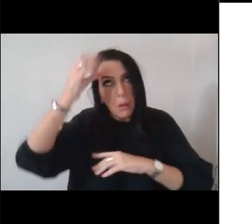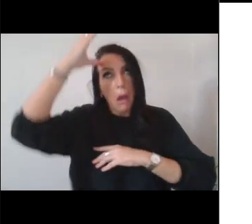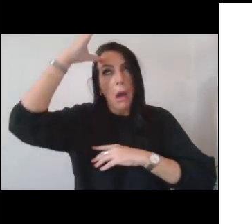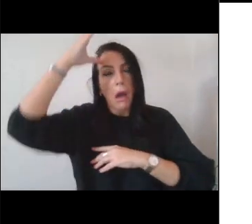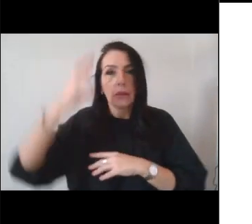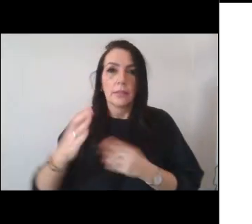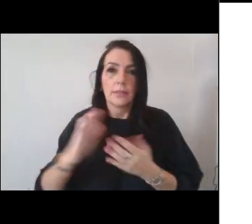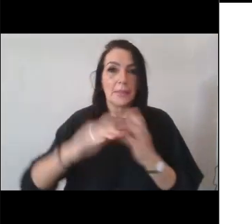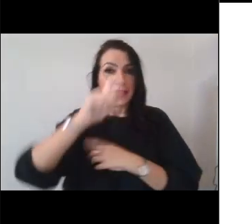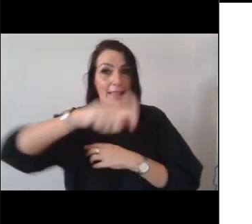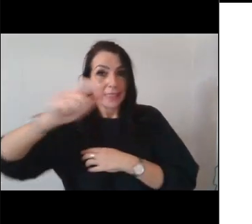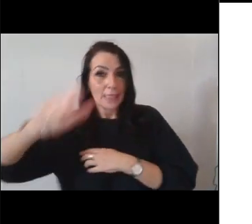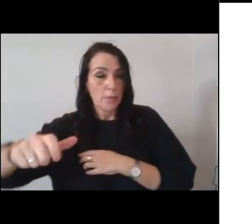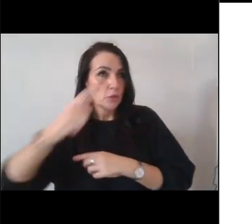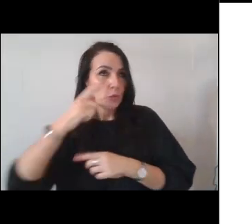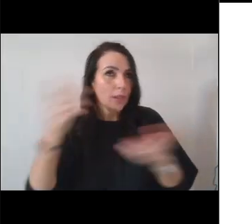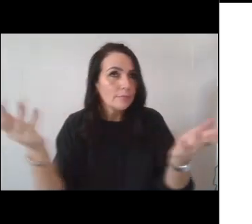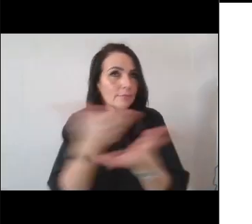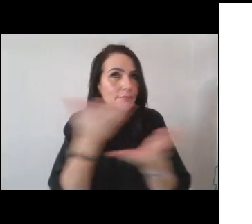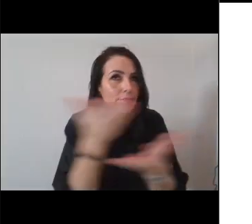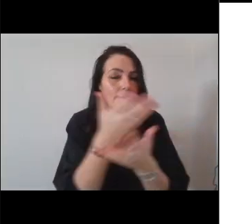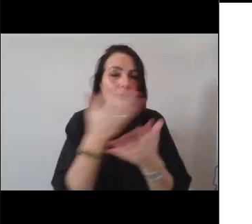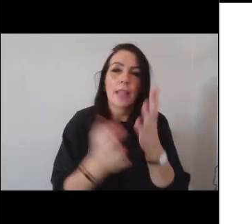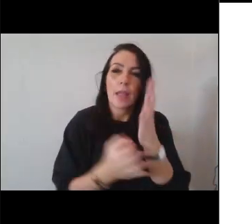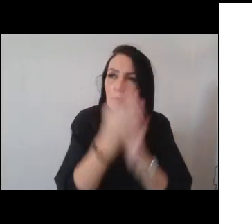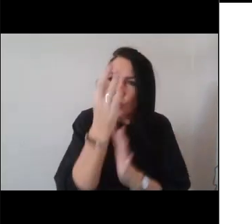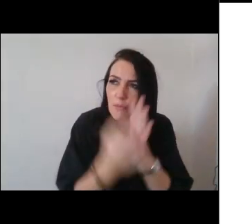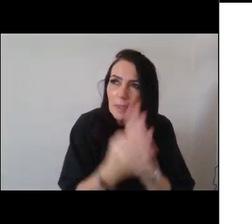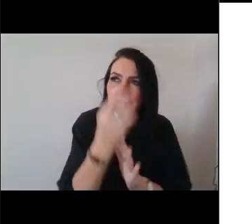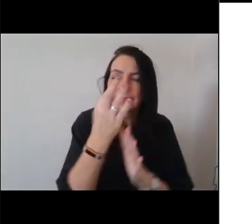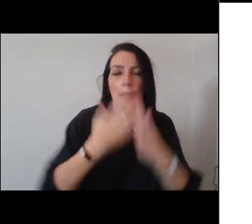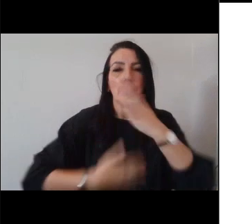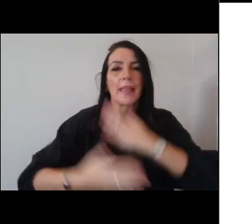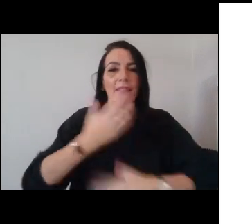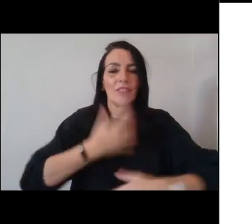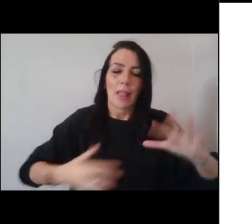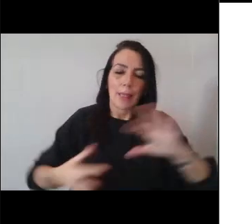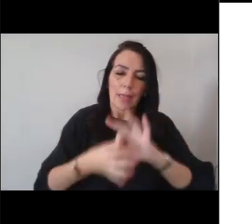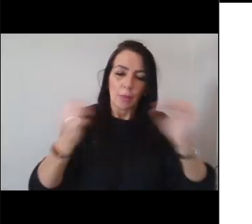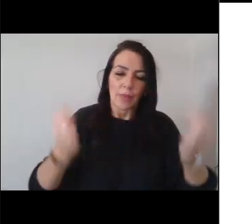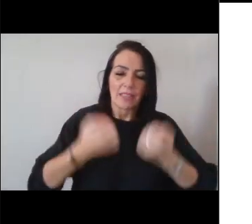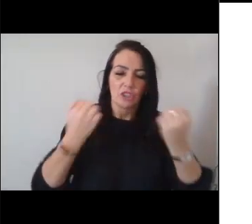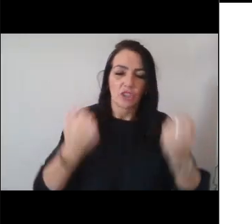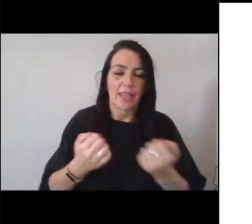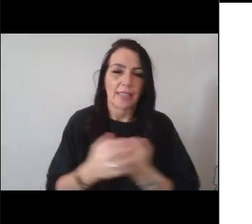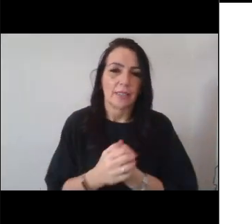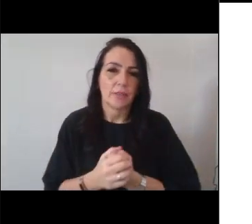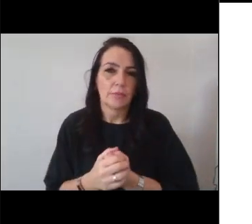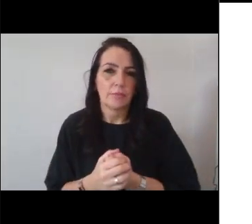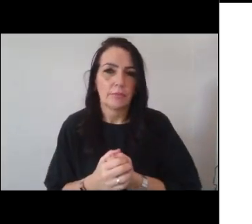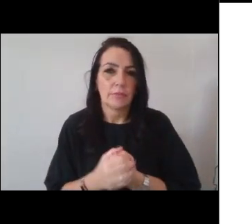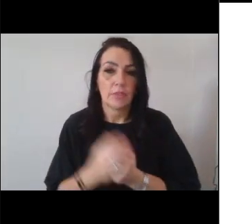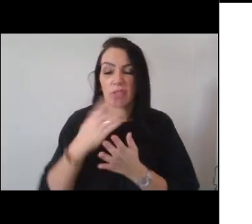in topics like energy improvements and behaviours. We see more and more as we want to, especially for those in retail. So for those who